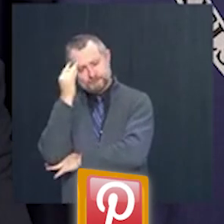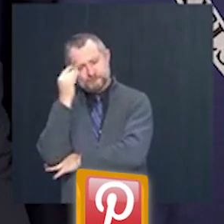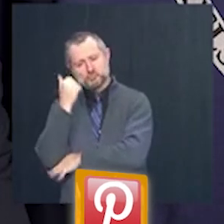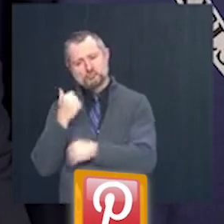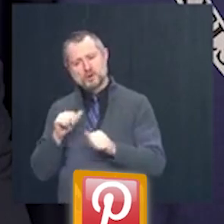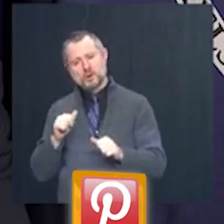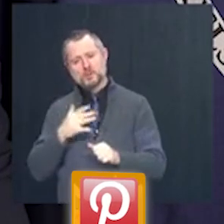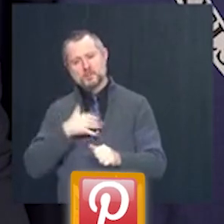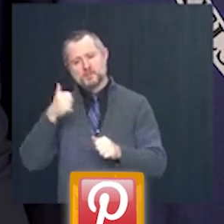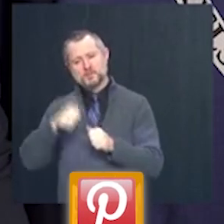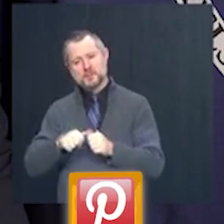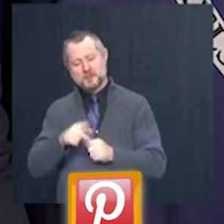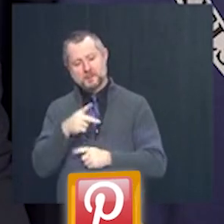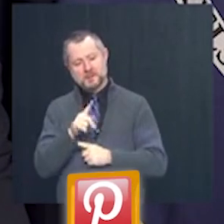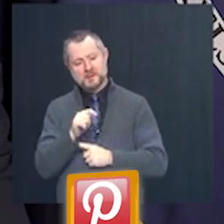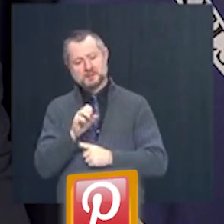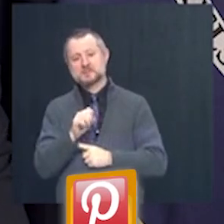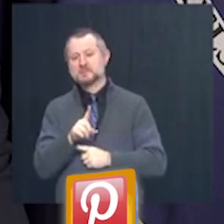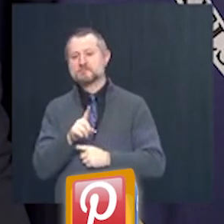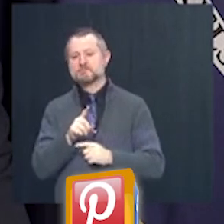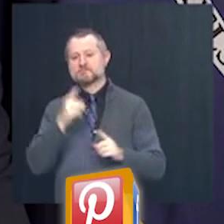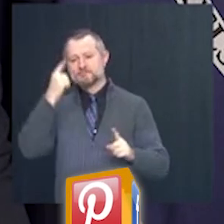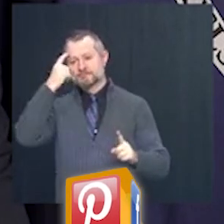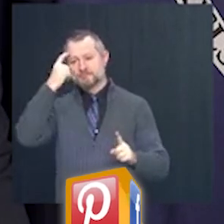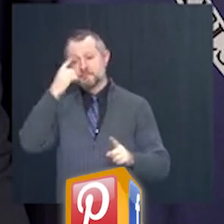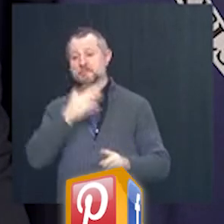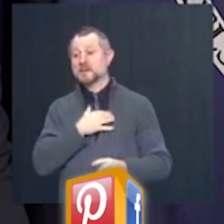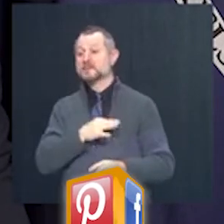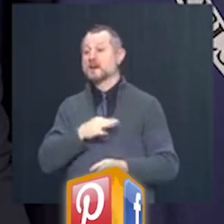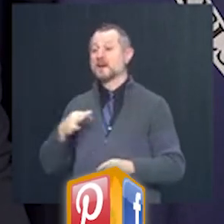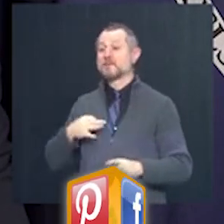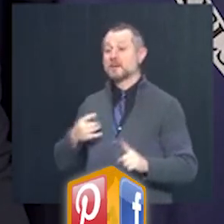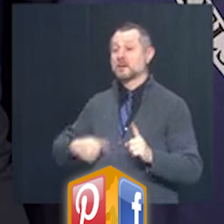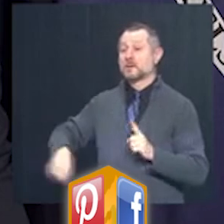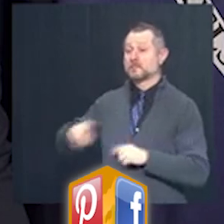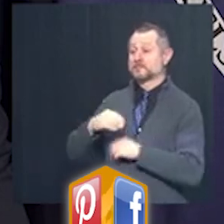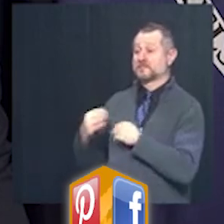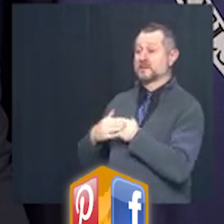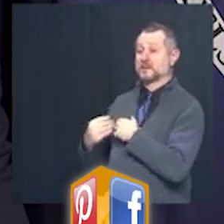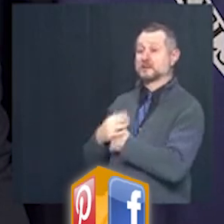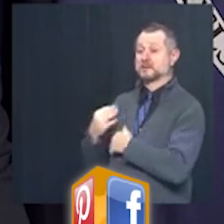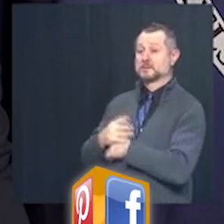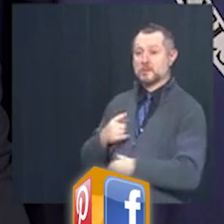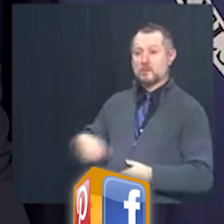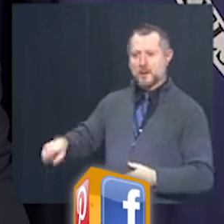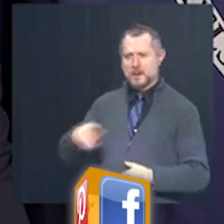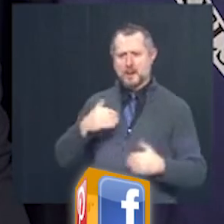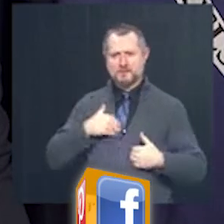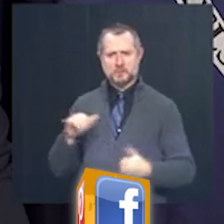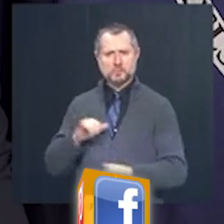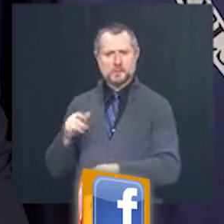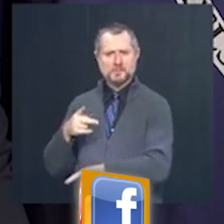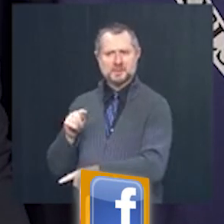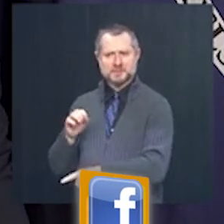I think about the advice I get from my staff, by the way, who I think have PTSD from the